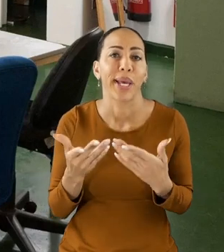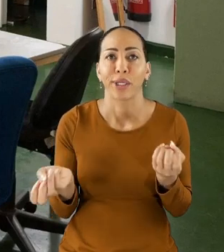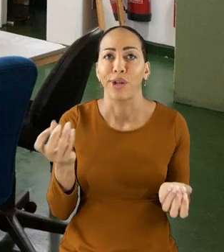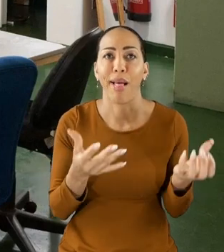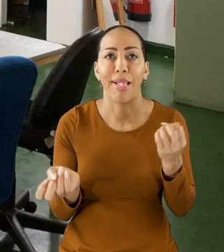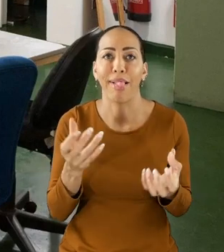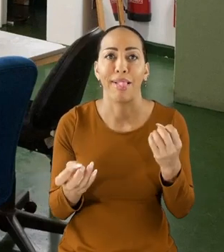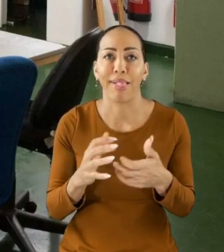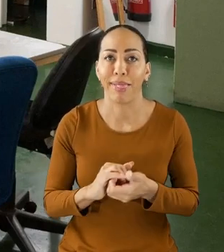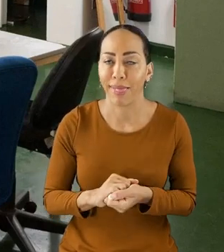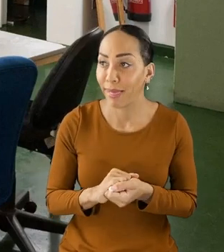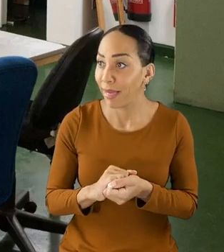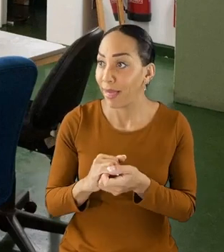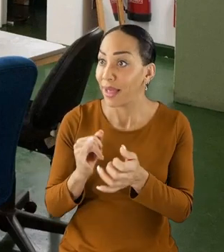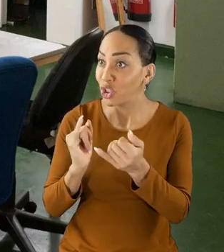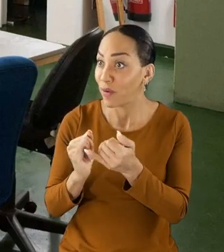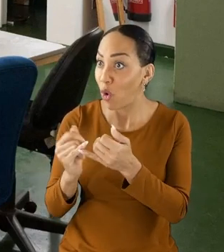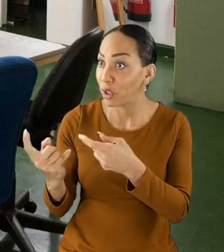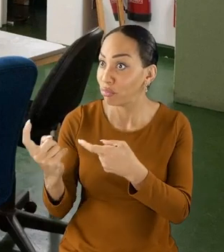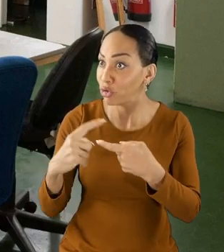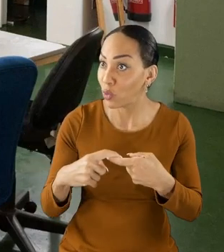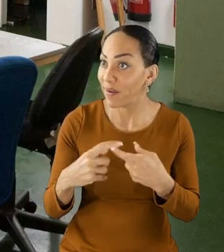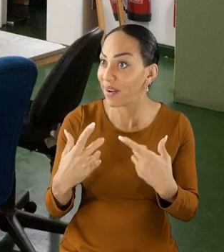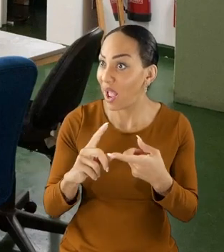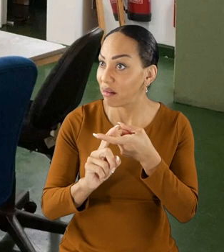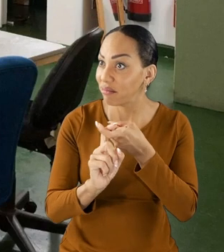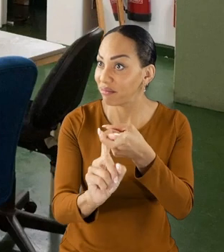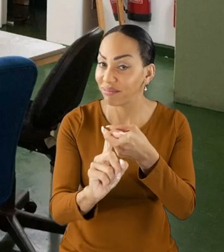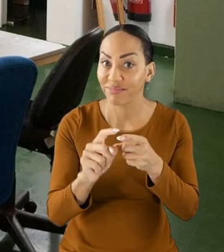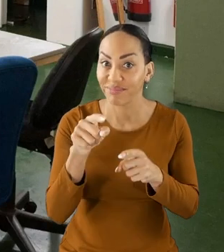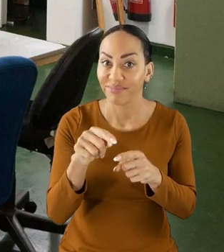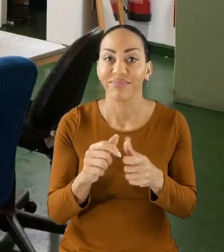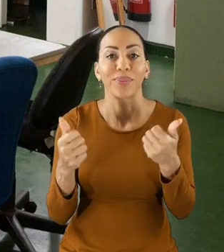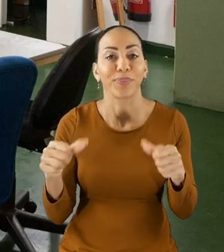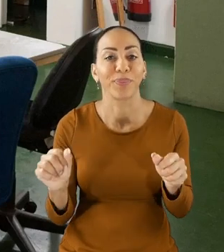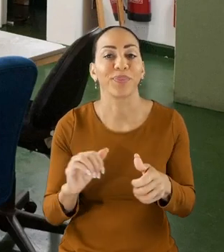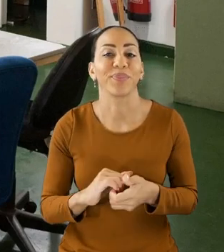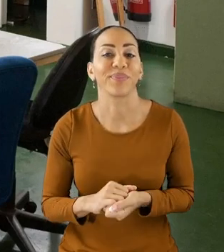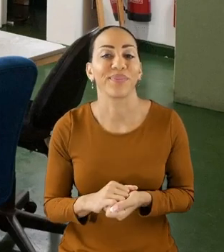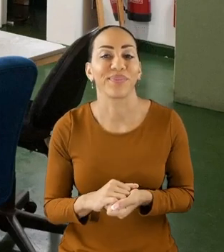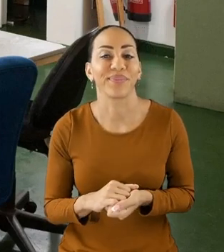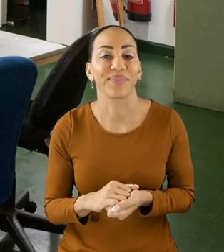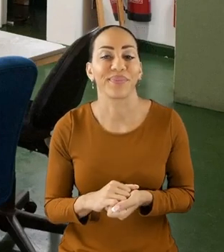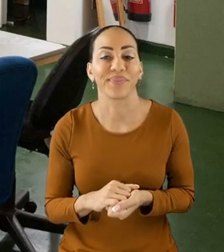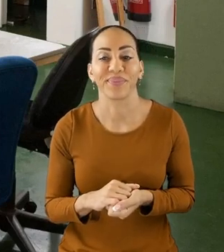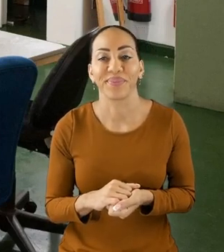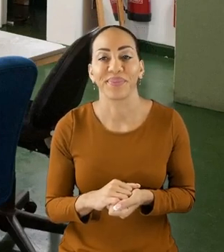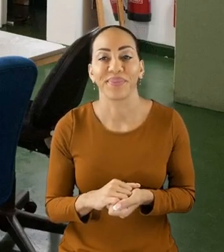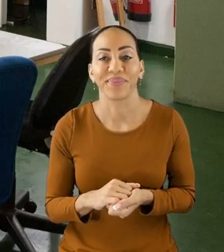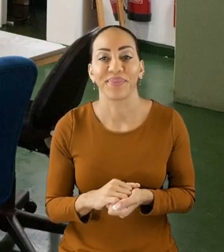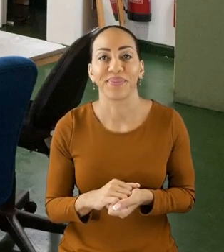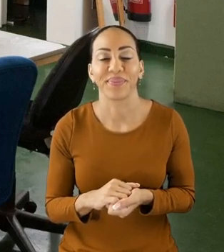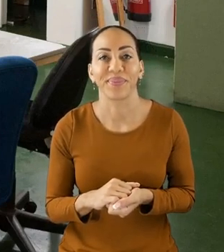well. But I'll put you in, Siobhan, if that's all right, to bring you in there. Yeah, thank you. There we are. There we go.